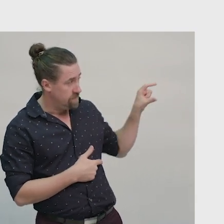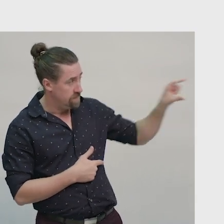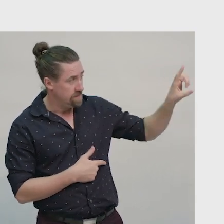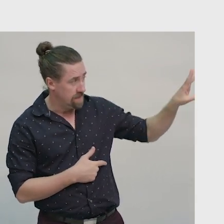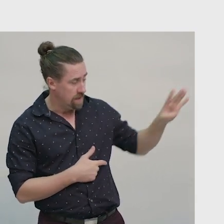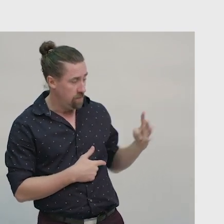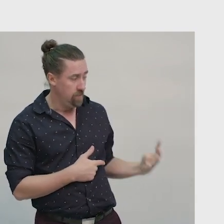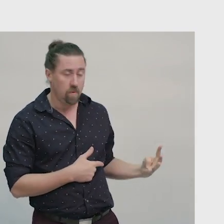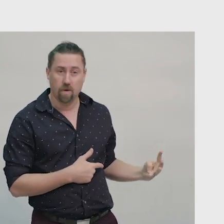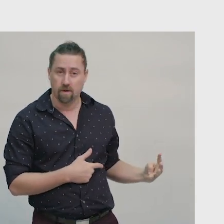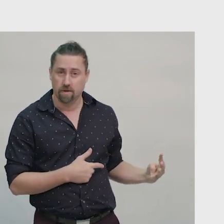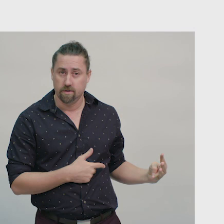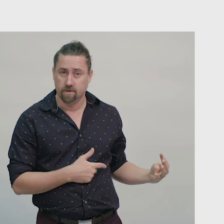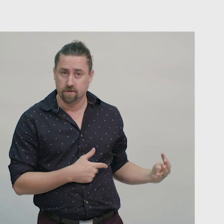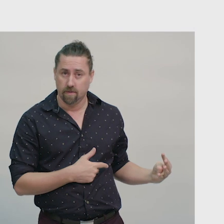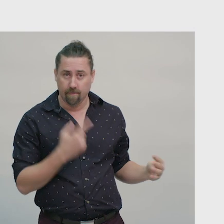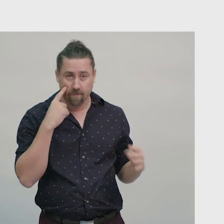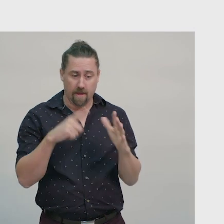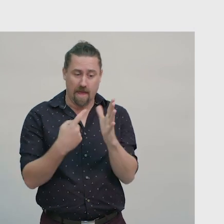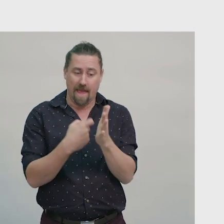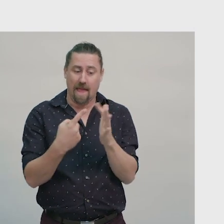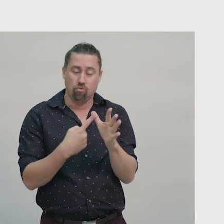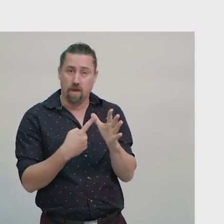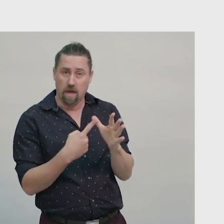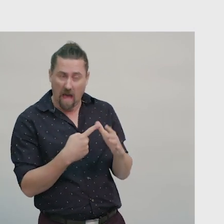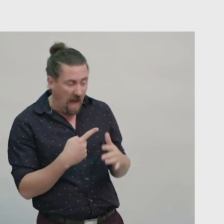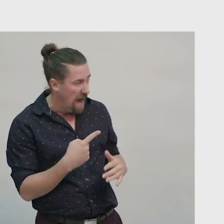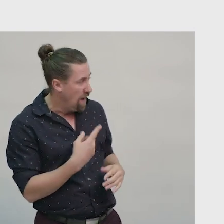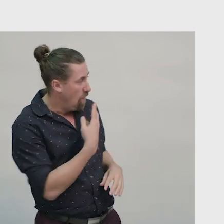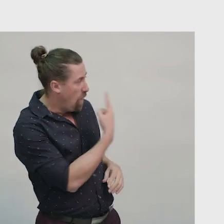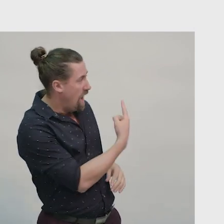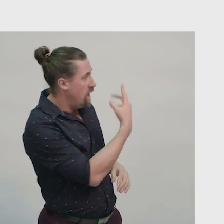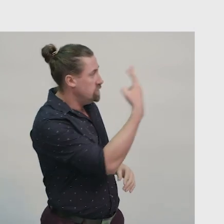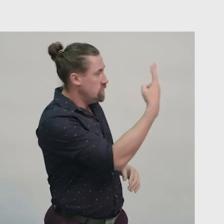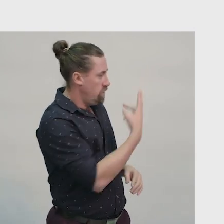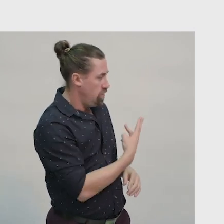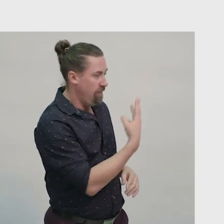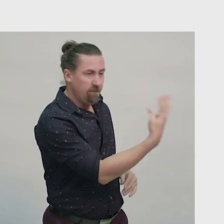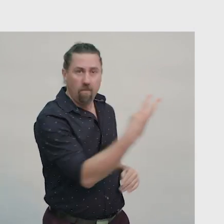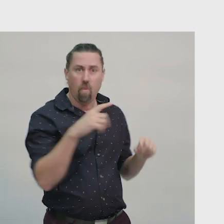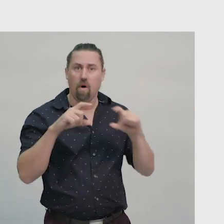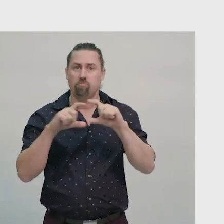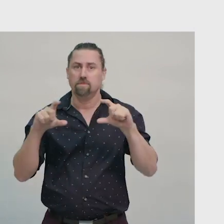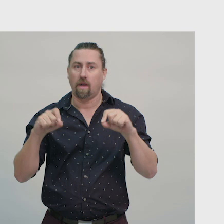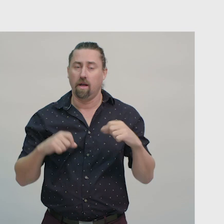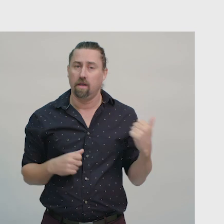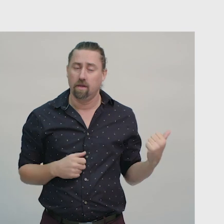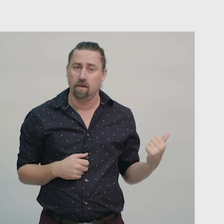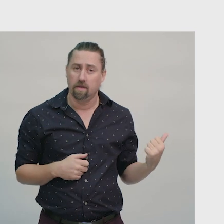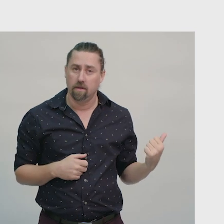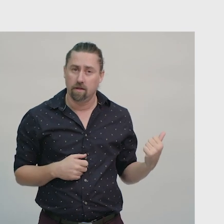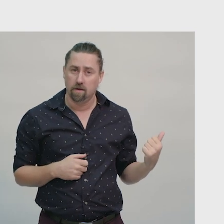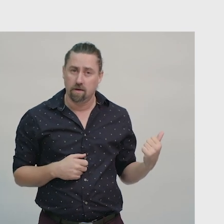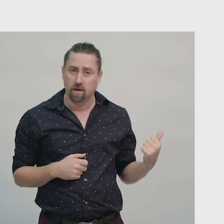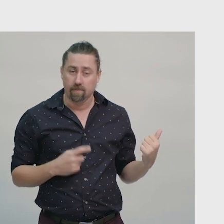4. Notice that the area diagram has 4 rectangles. Now we can